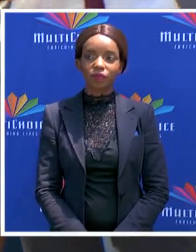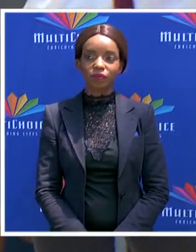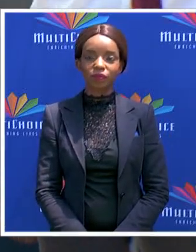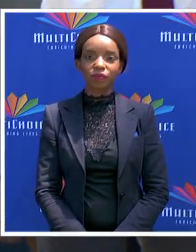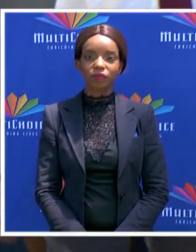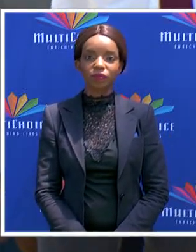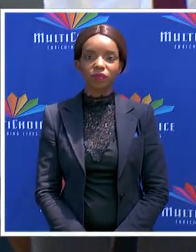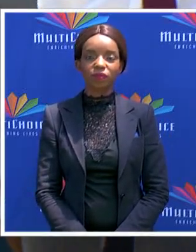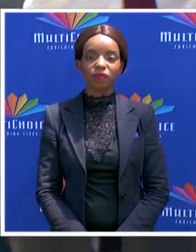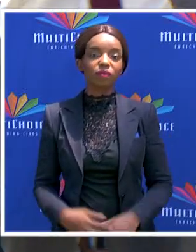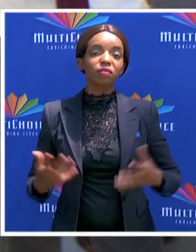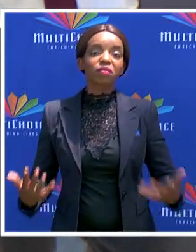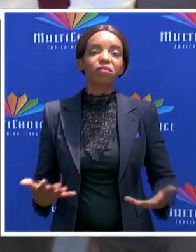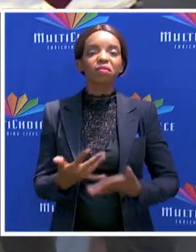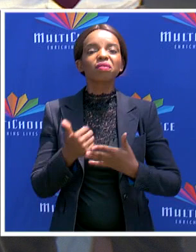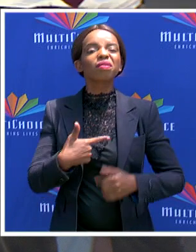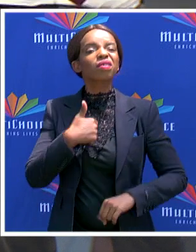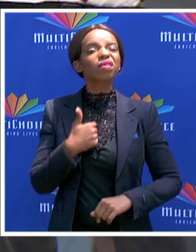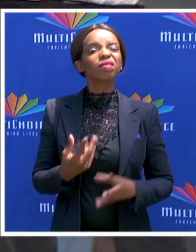Guys, how do we say thank you to Koos?